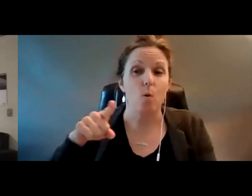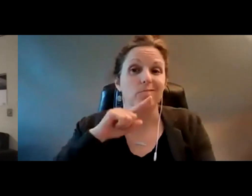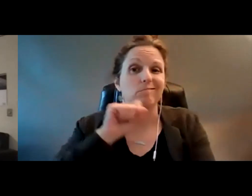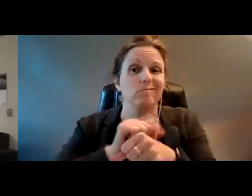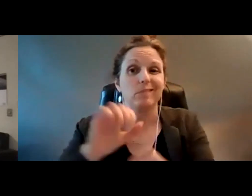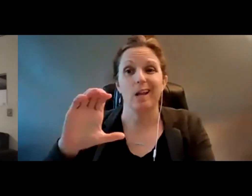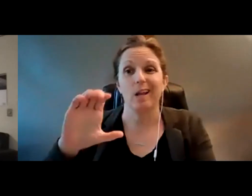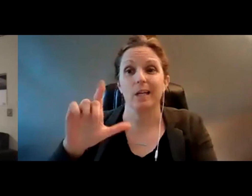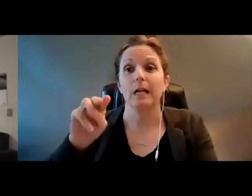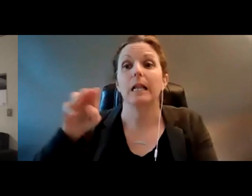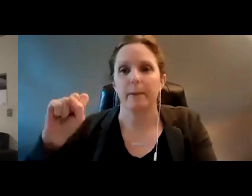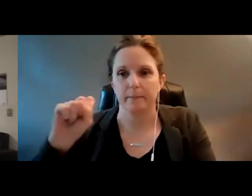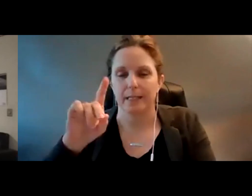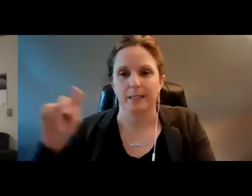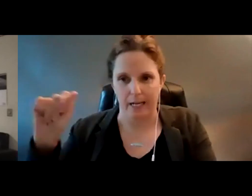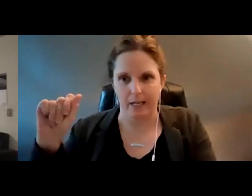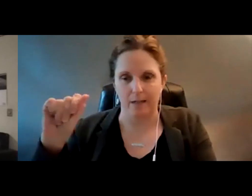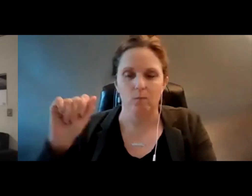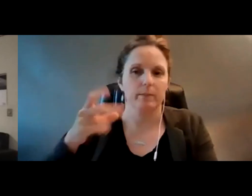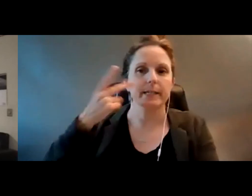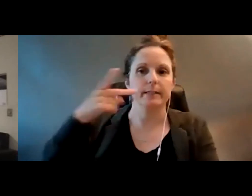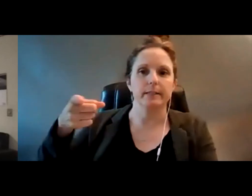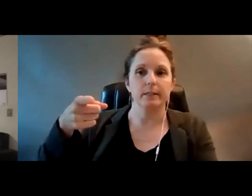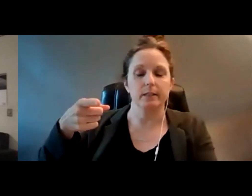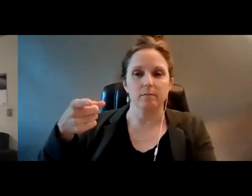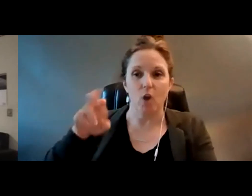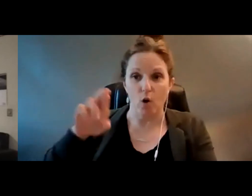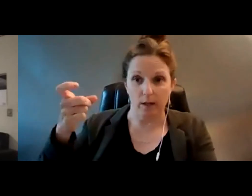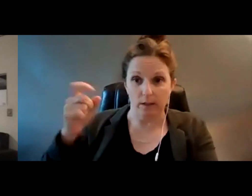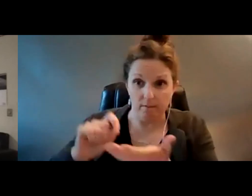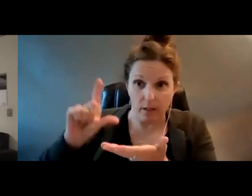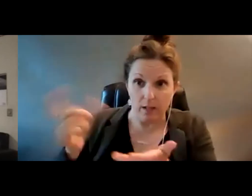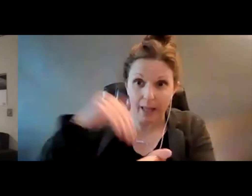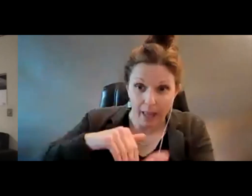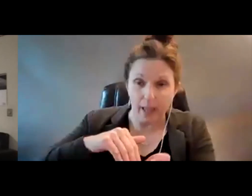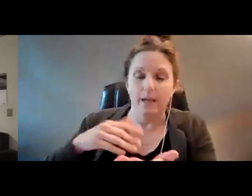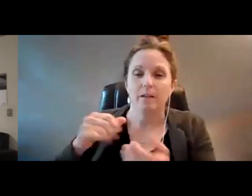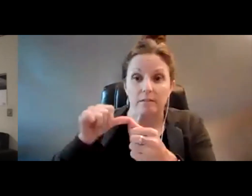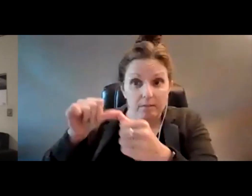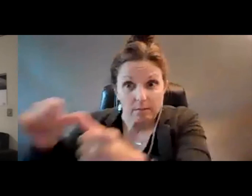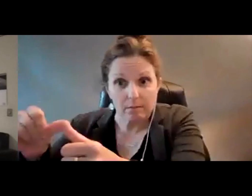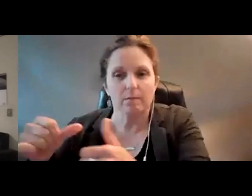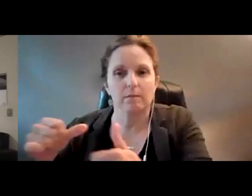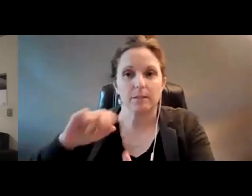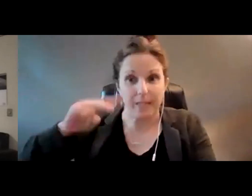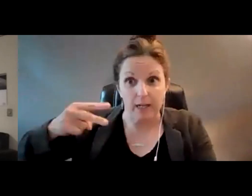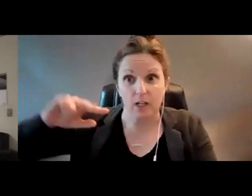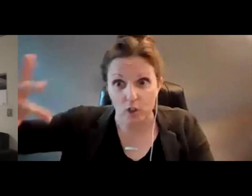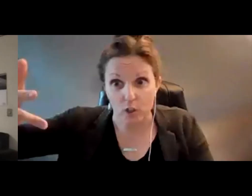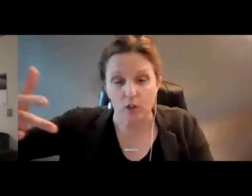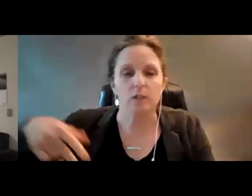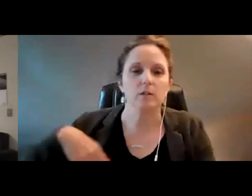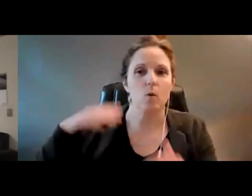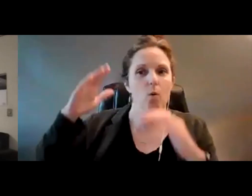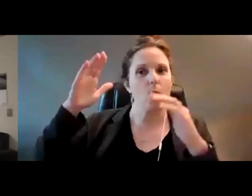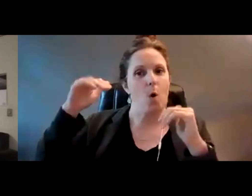at least 1 dose. So that got you as taking the medicine. We've been working with Mass Health for a year or so now to